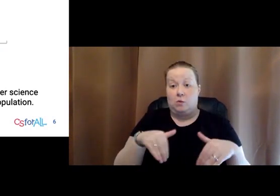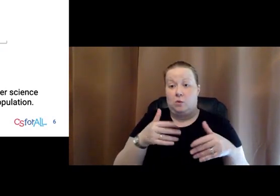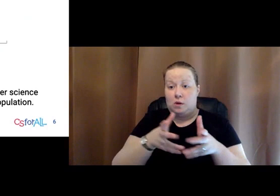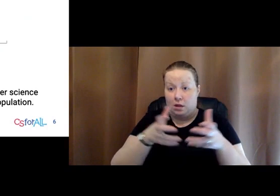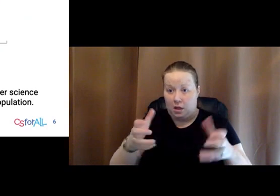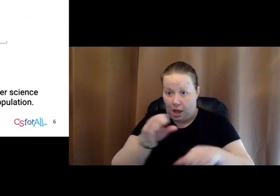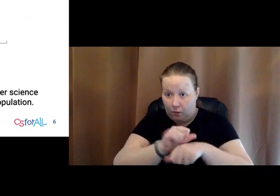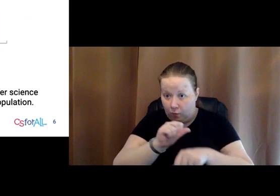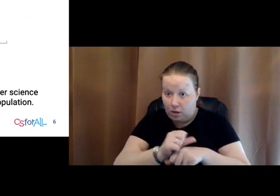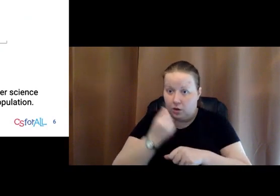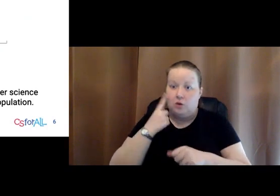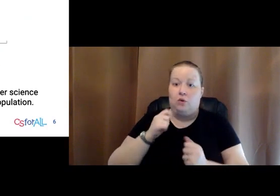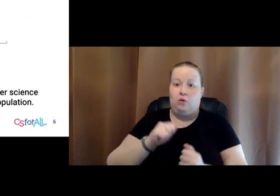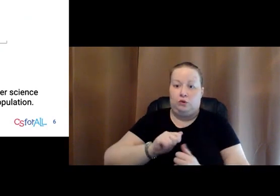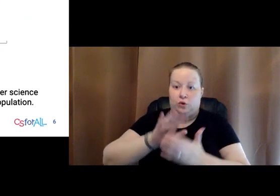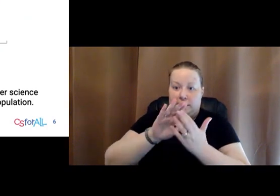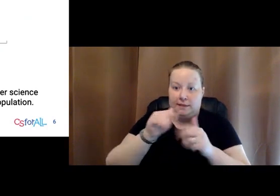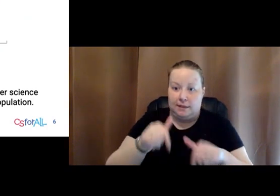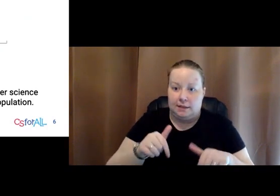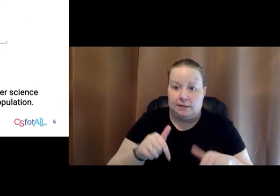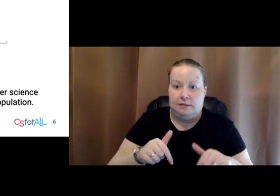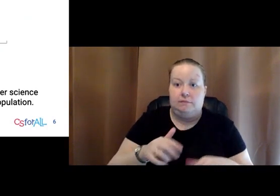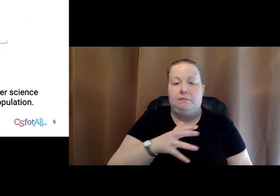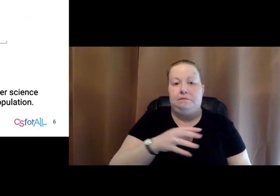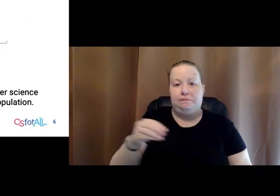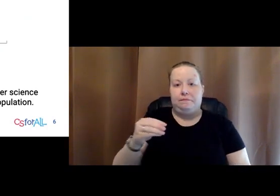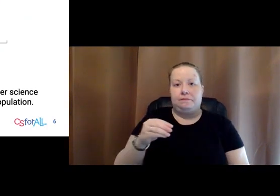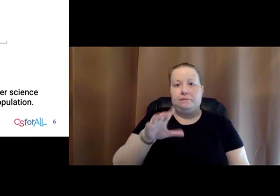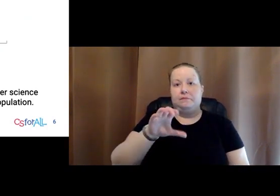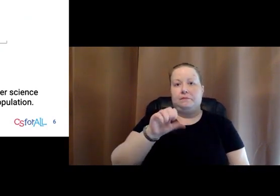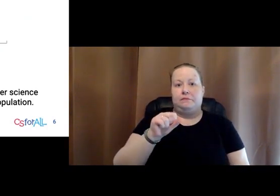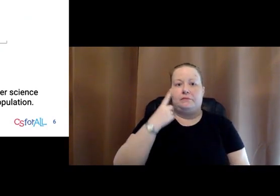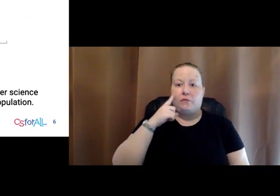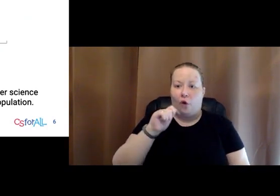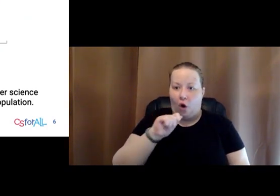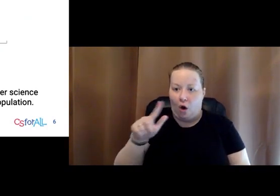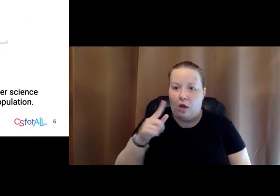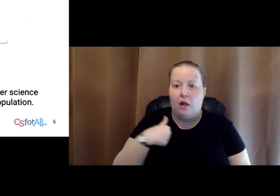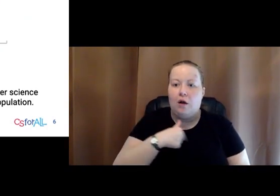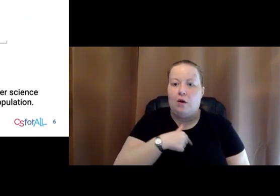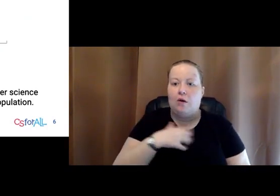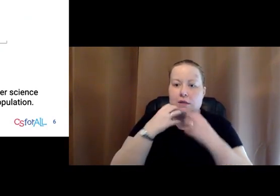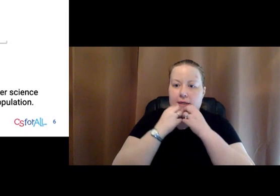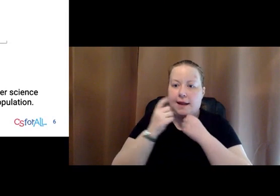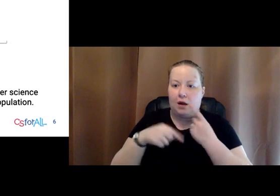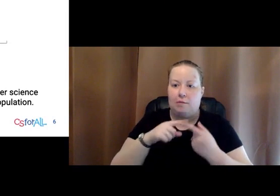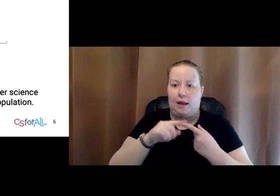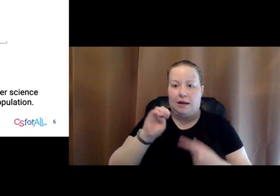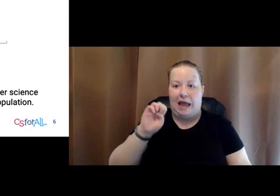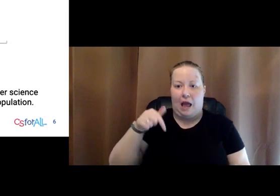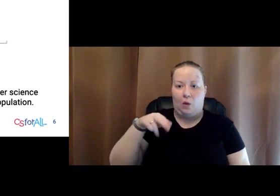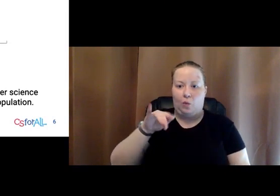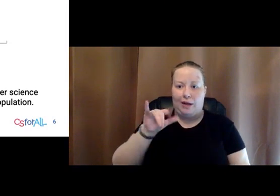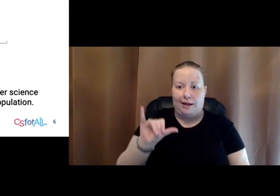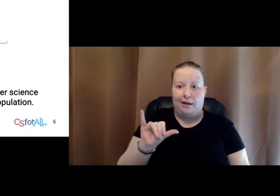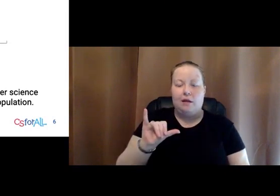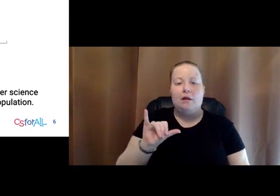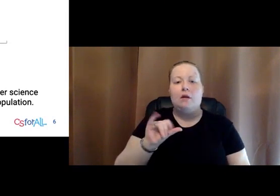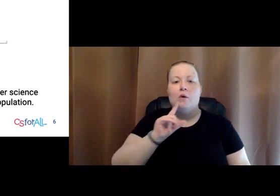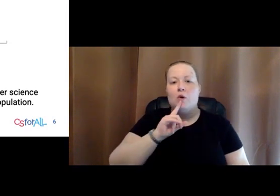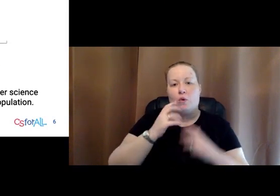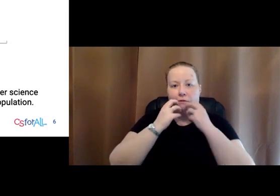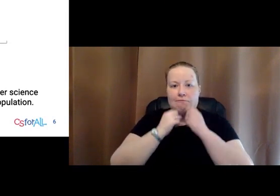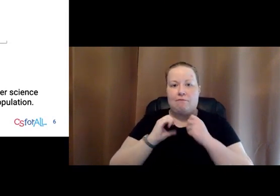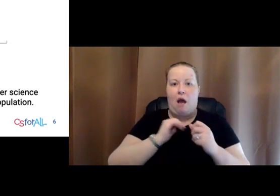addressing this, and CS for All as an organization cares a lot about the equity piece of things and really value our partnership